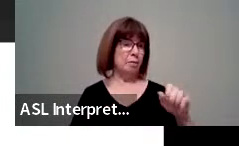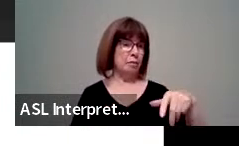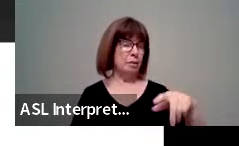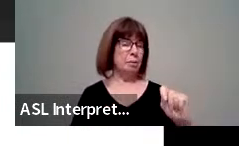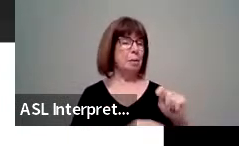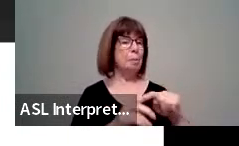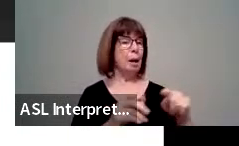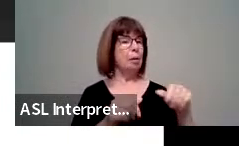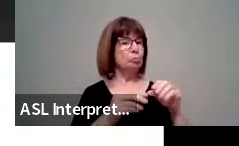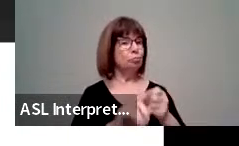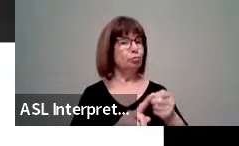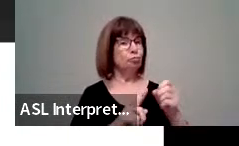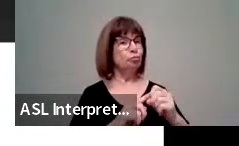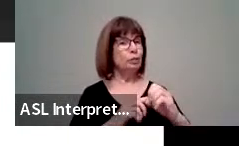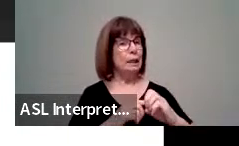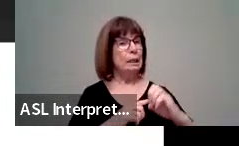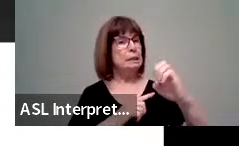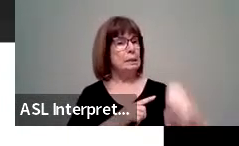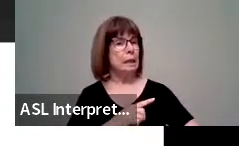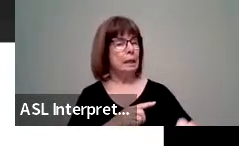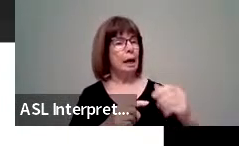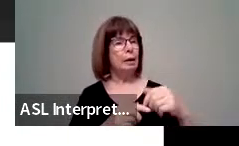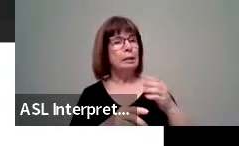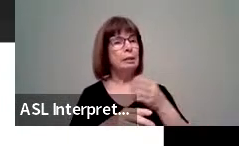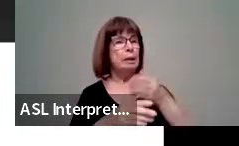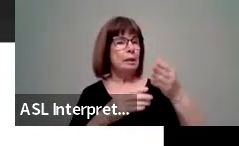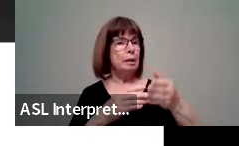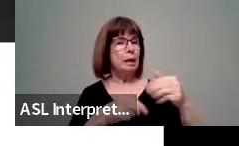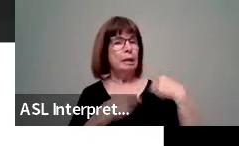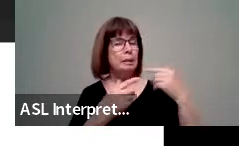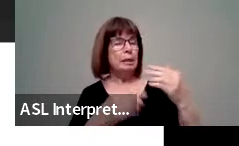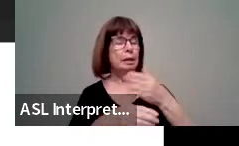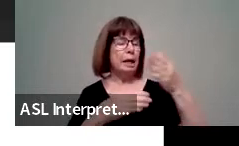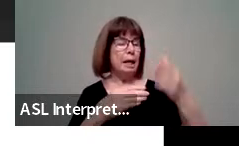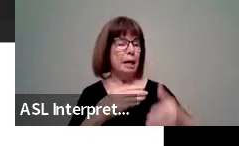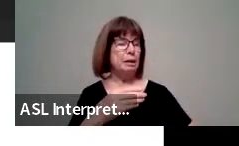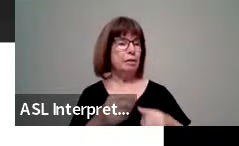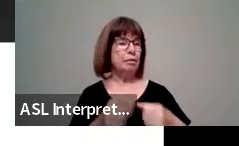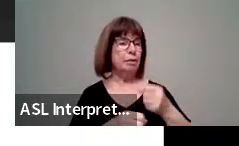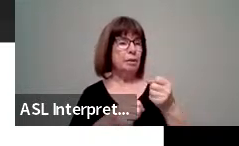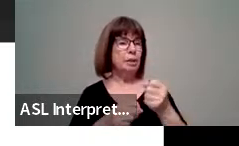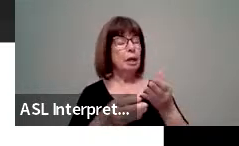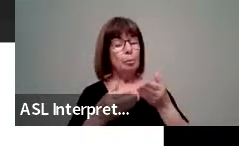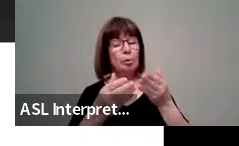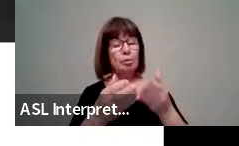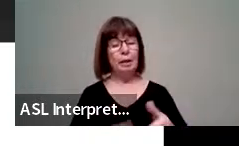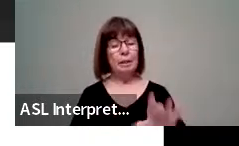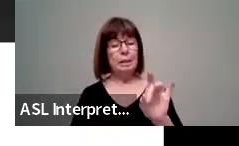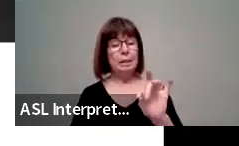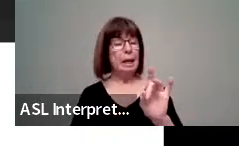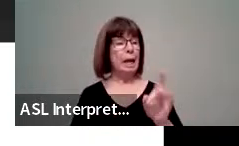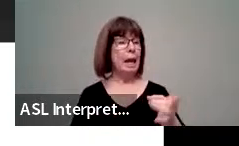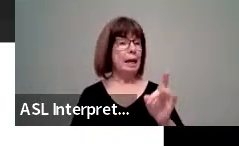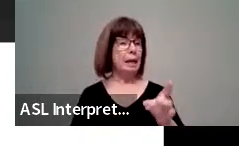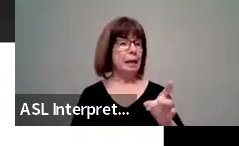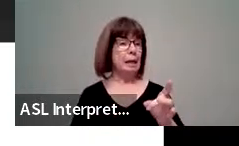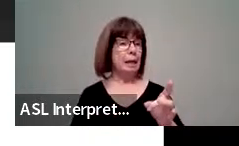end of the year. It provides 80 hours of paid COVID-19 related sick